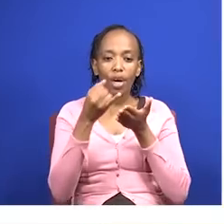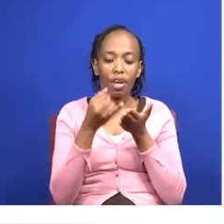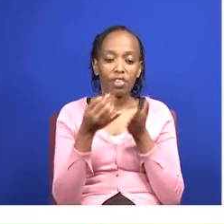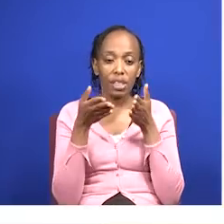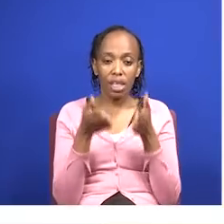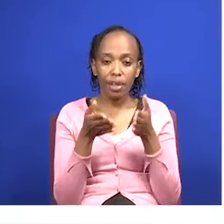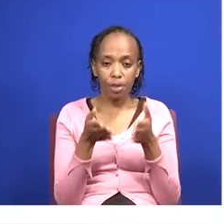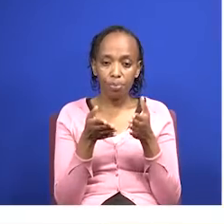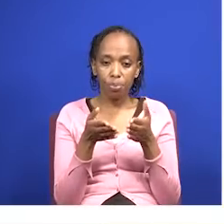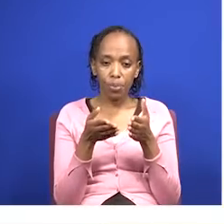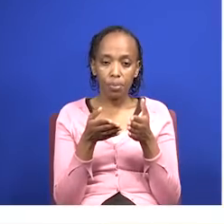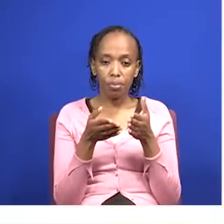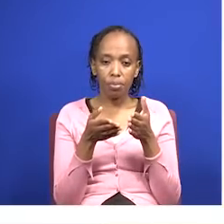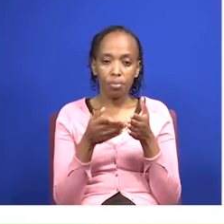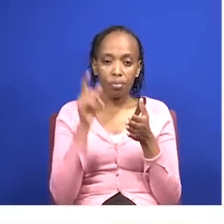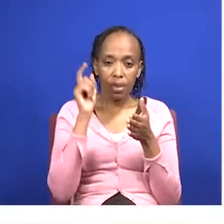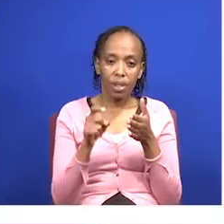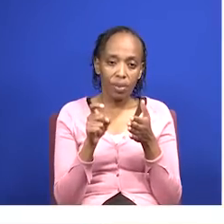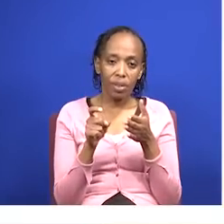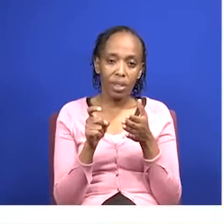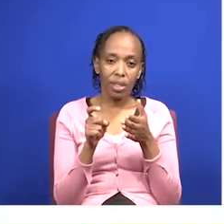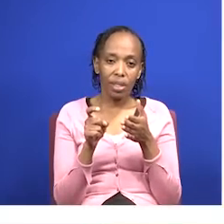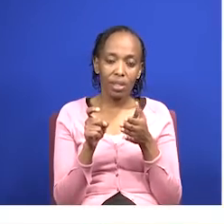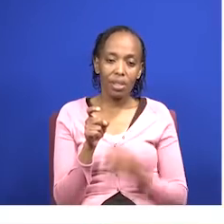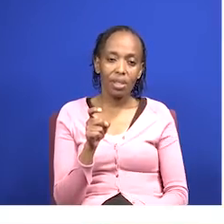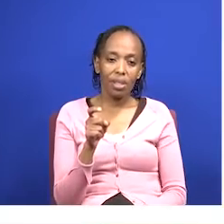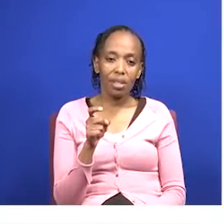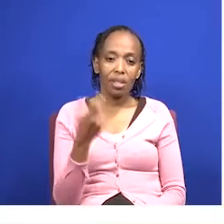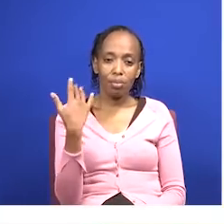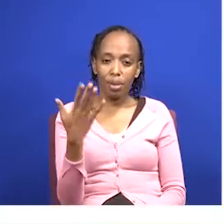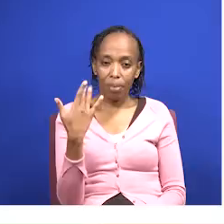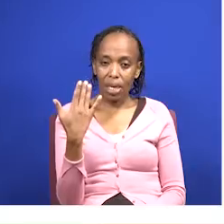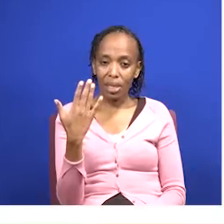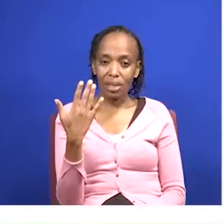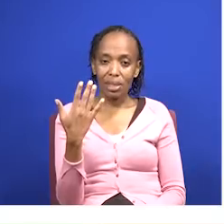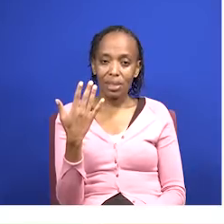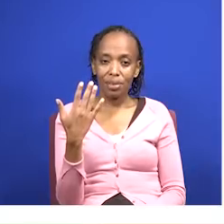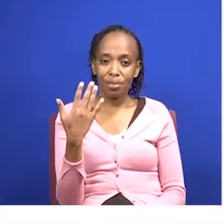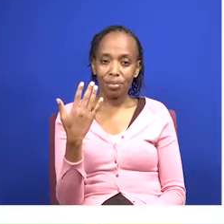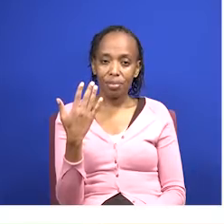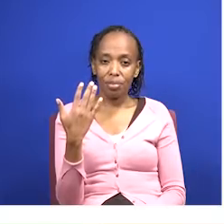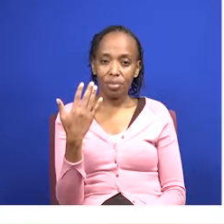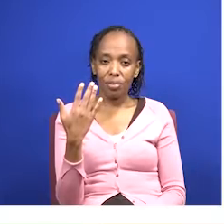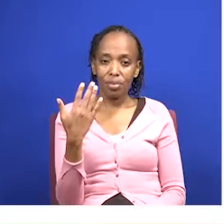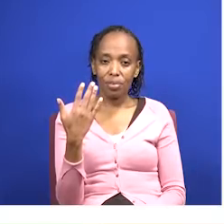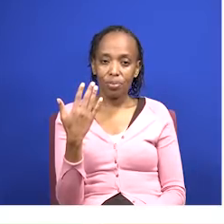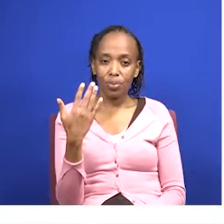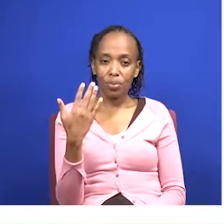Our craft time now. You need sheets of papers like this.